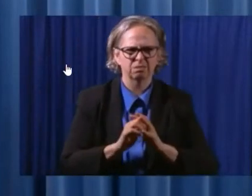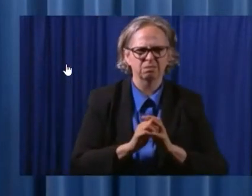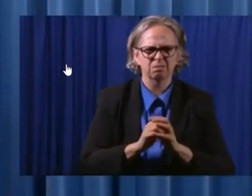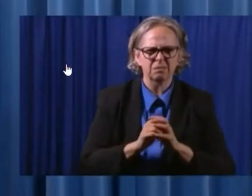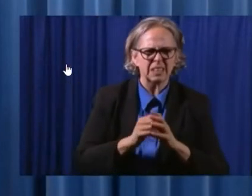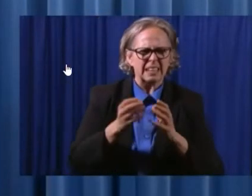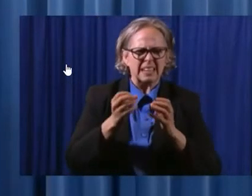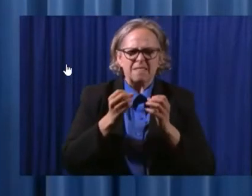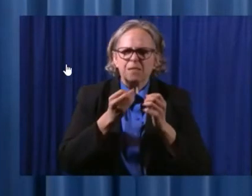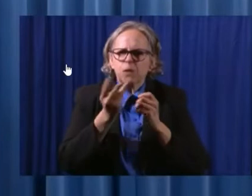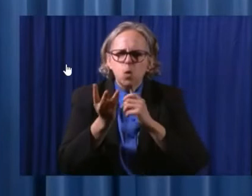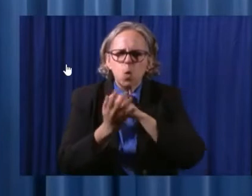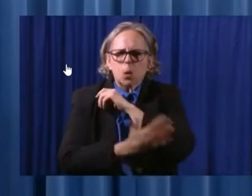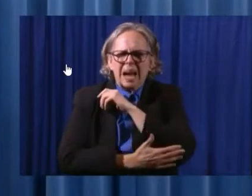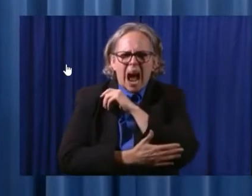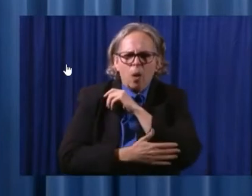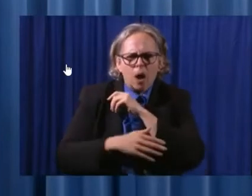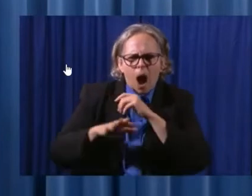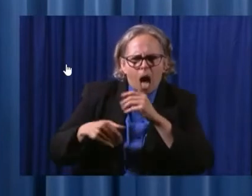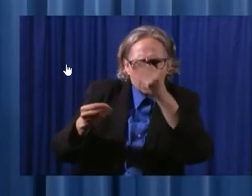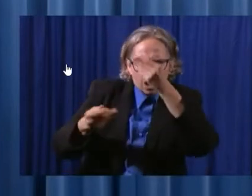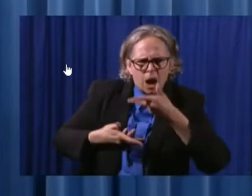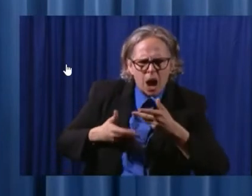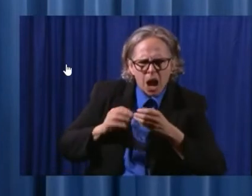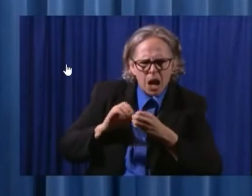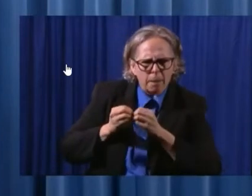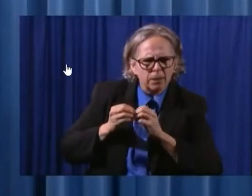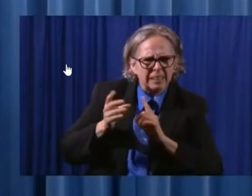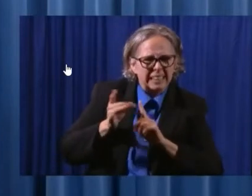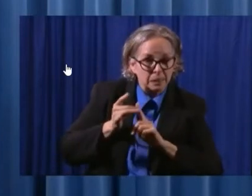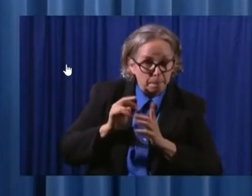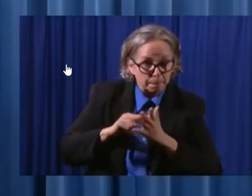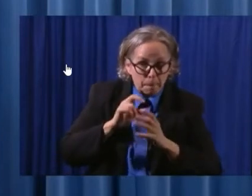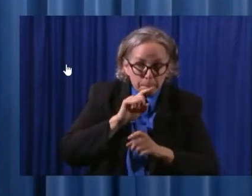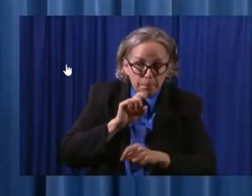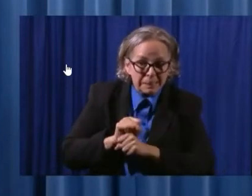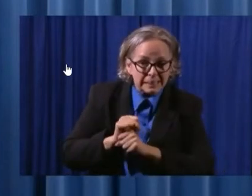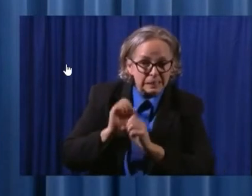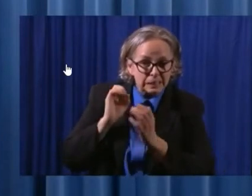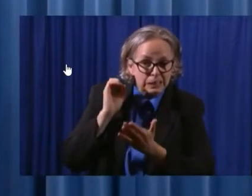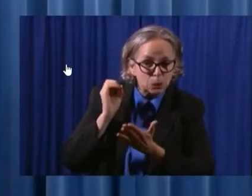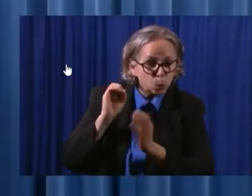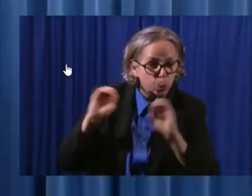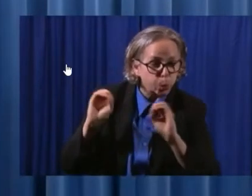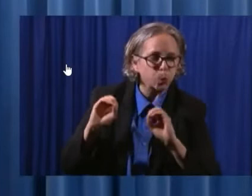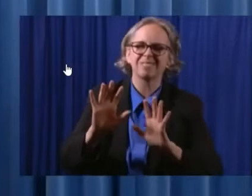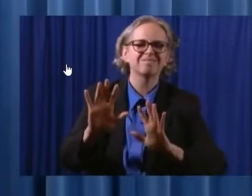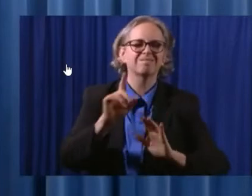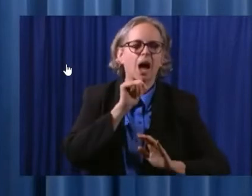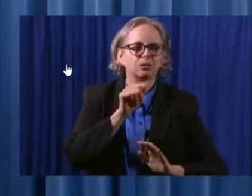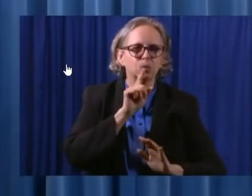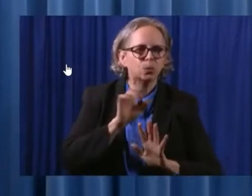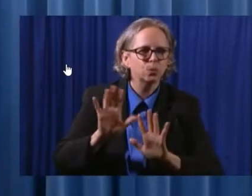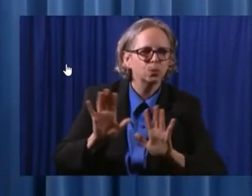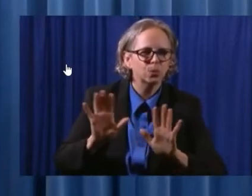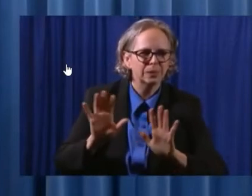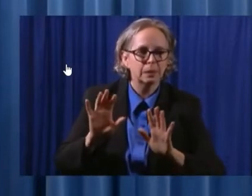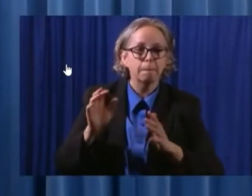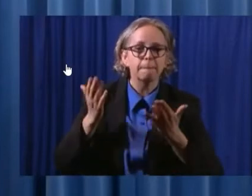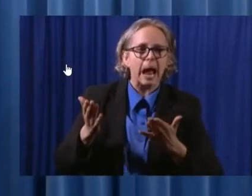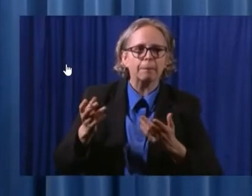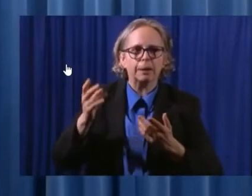not necessarily mean that they don't have any cases at all, because as we know, the number of people who are not yet showing symptoms or may show